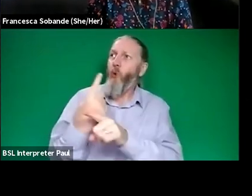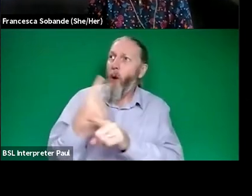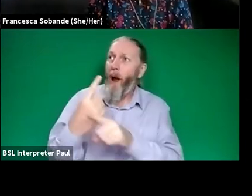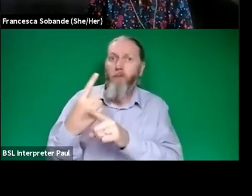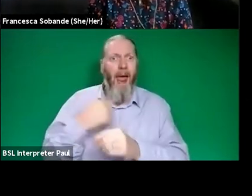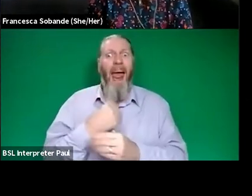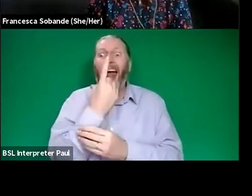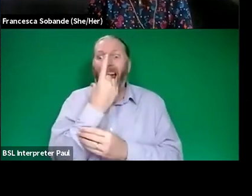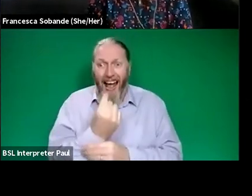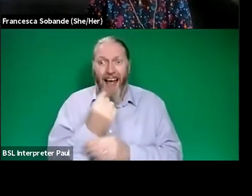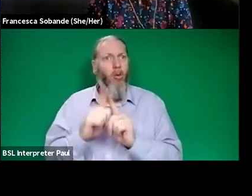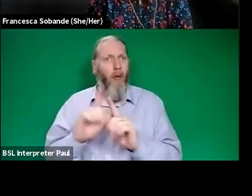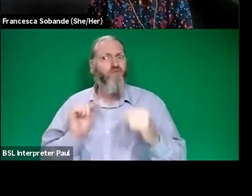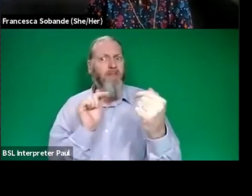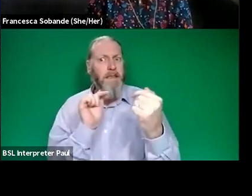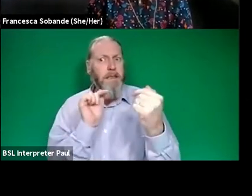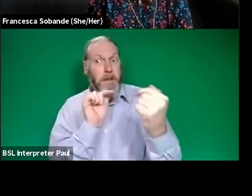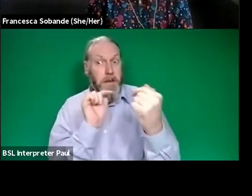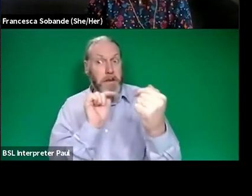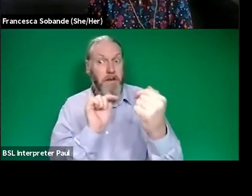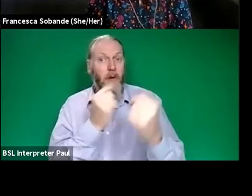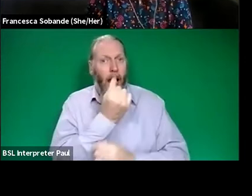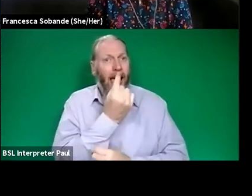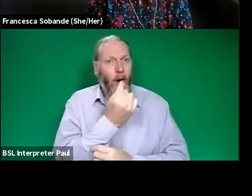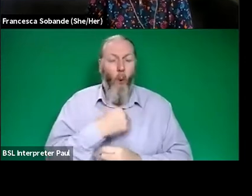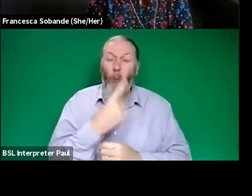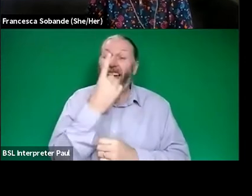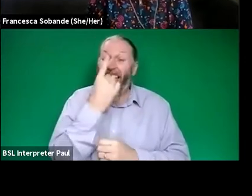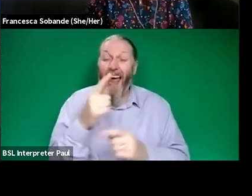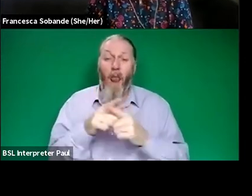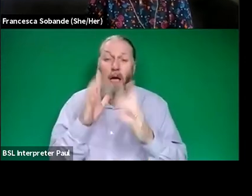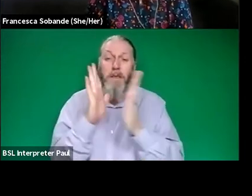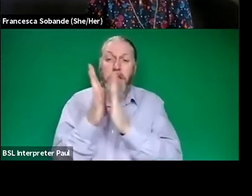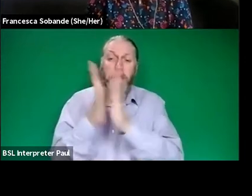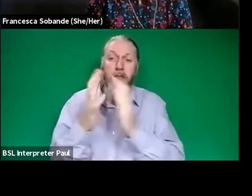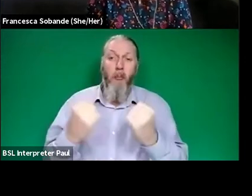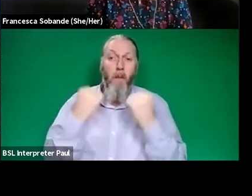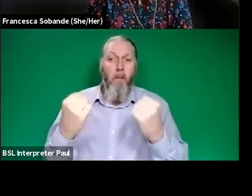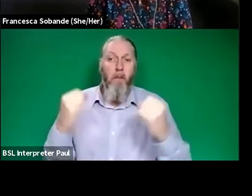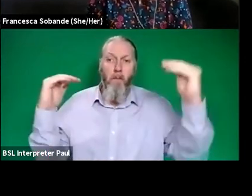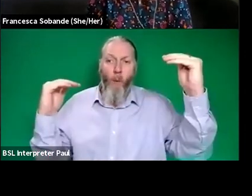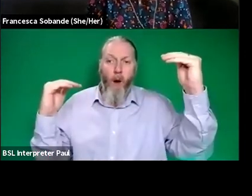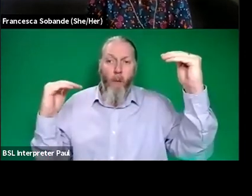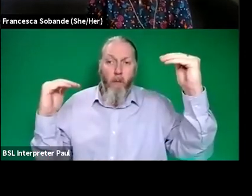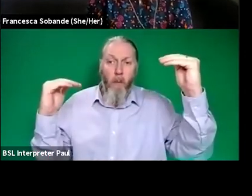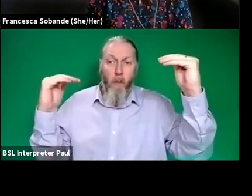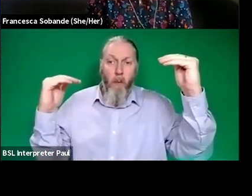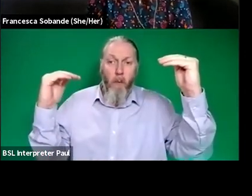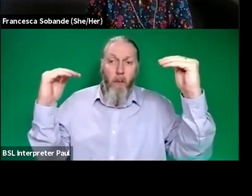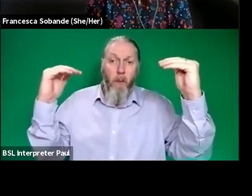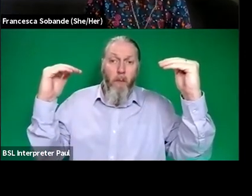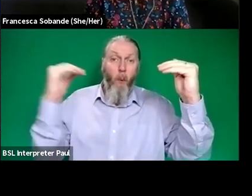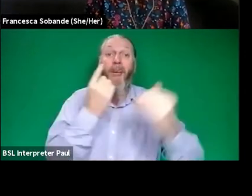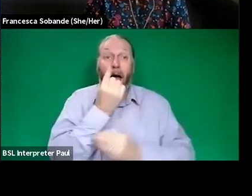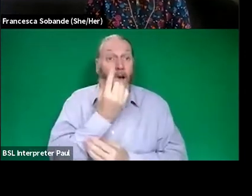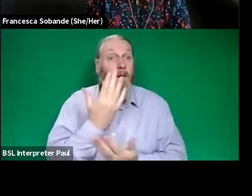to chip away at the structure. So thinking about how power, although we tend to think of it in these large sort of juggernaut-esque